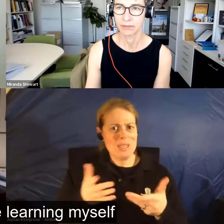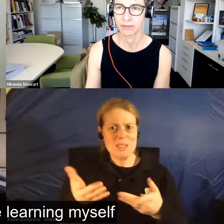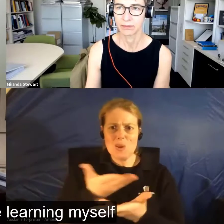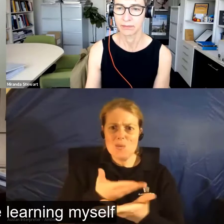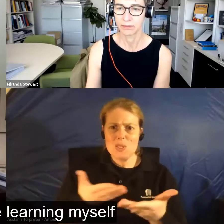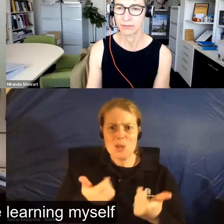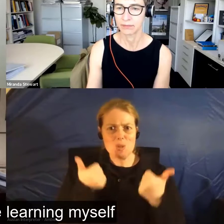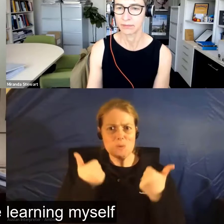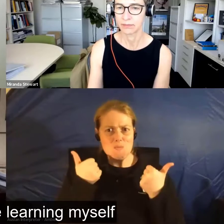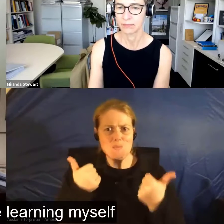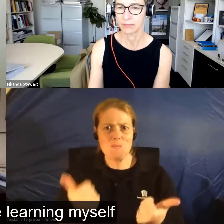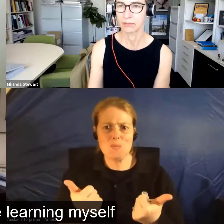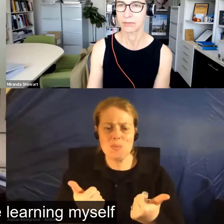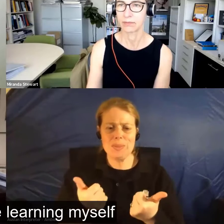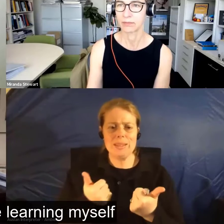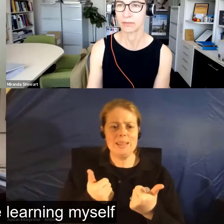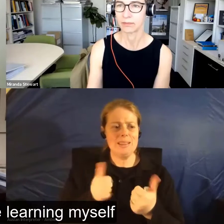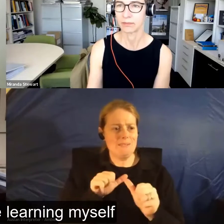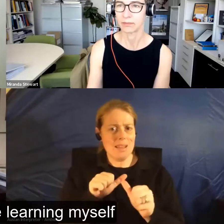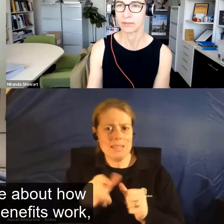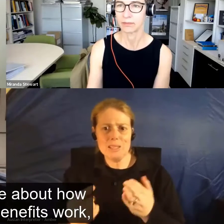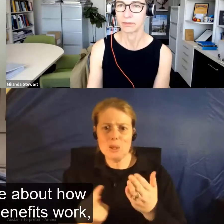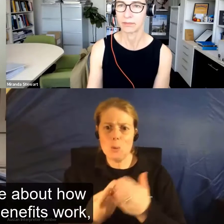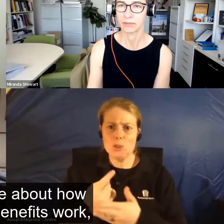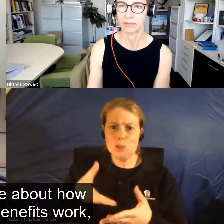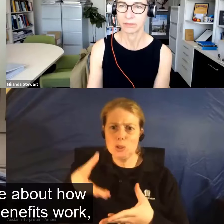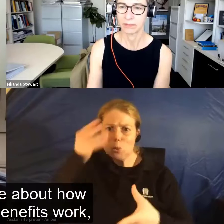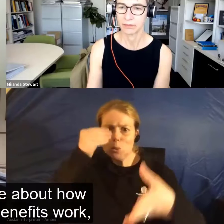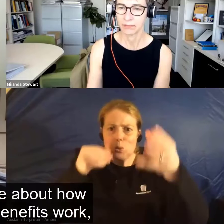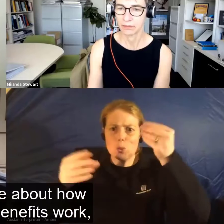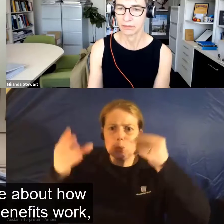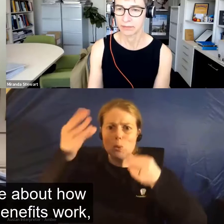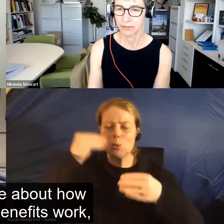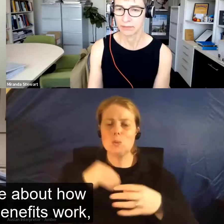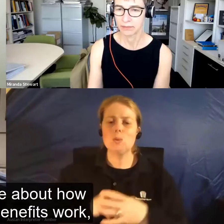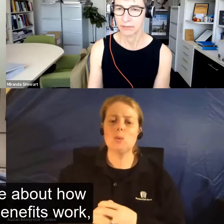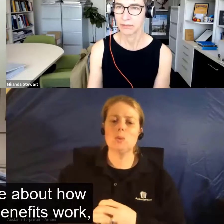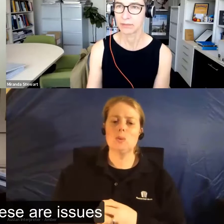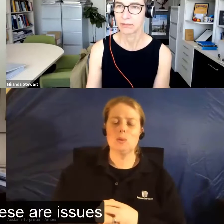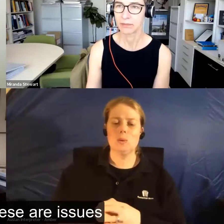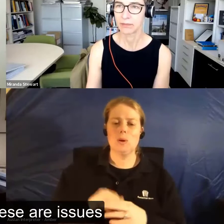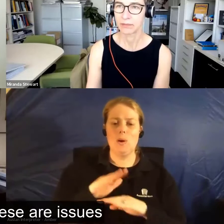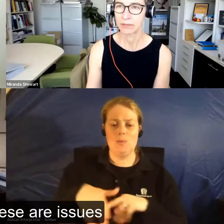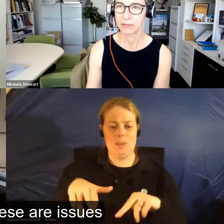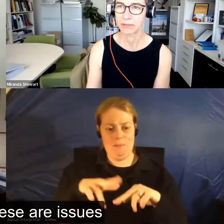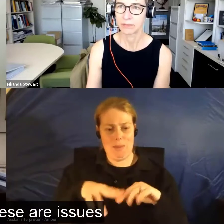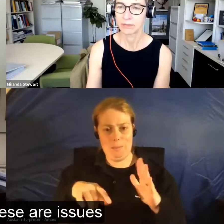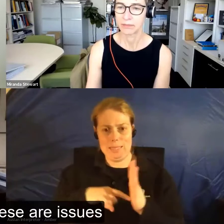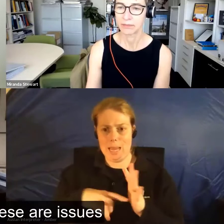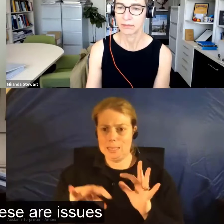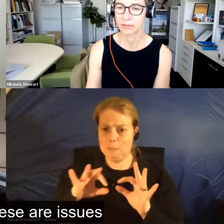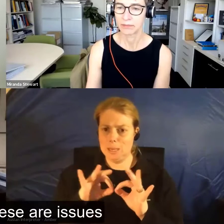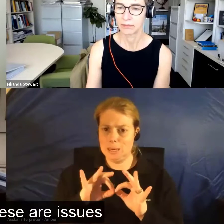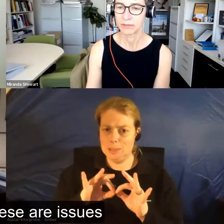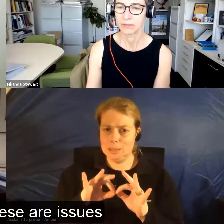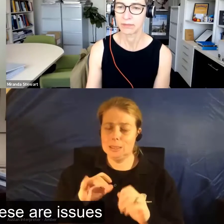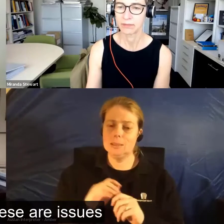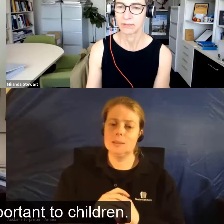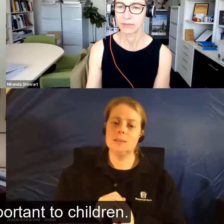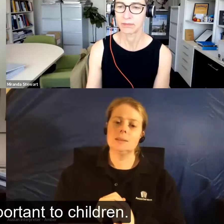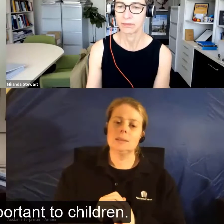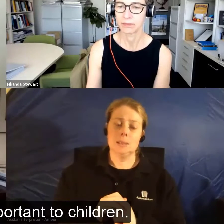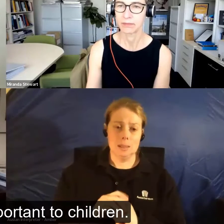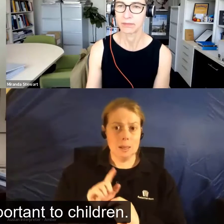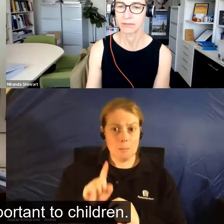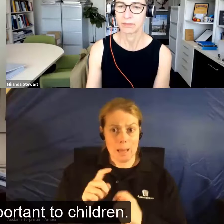I welcome learning myself much more about how these tax benefits work. But I think these are